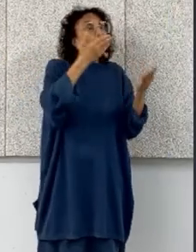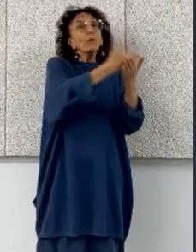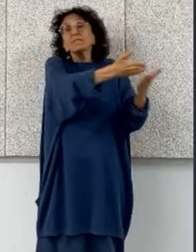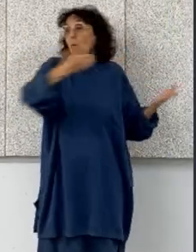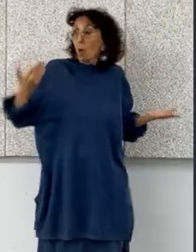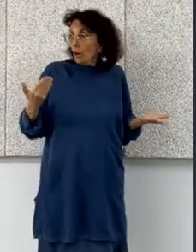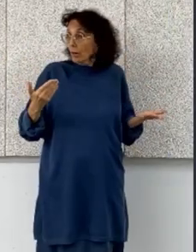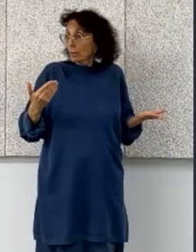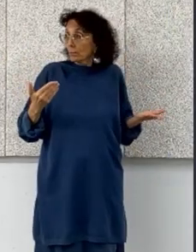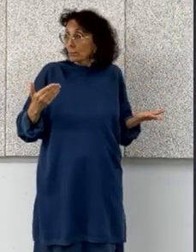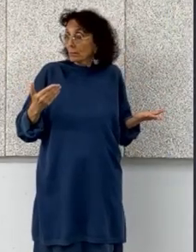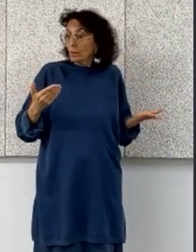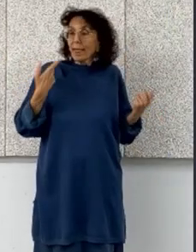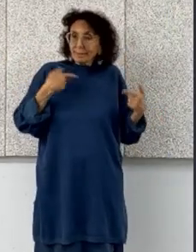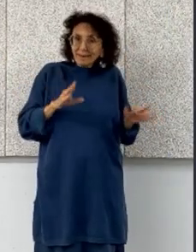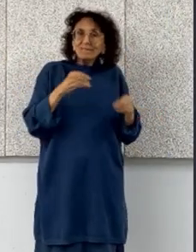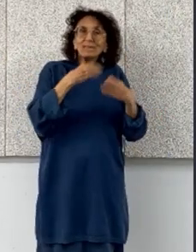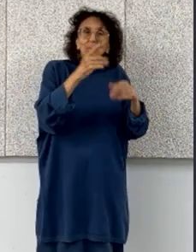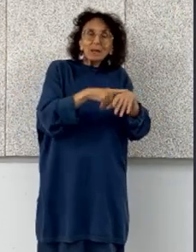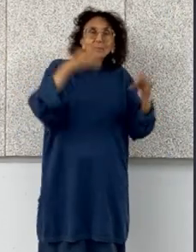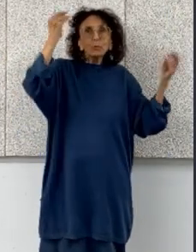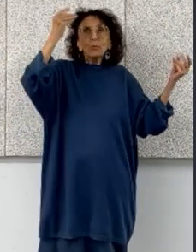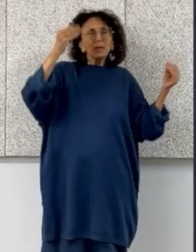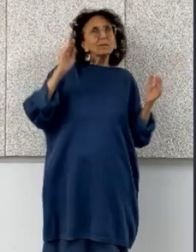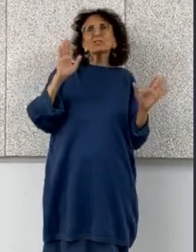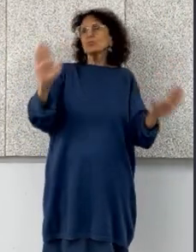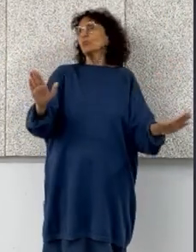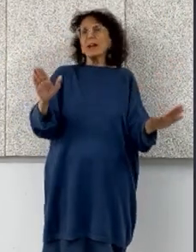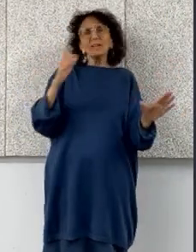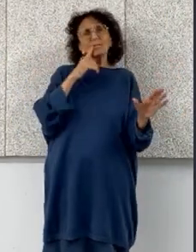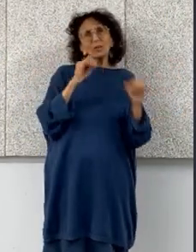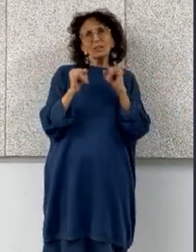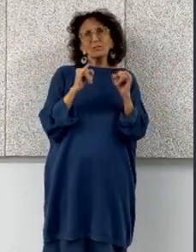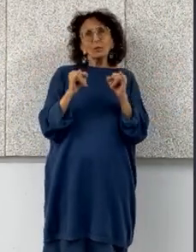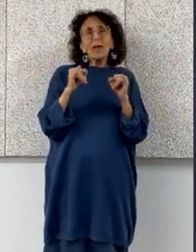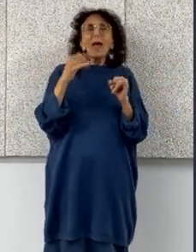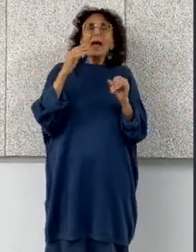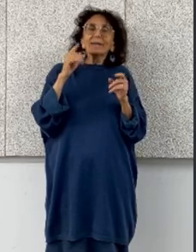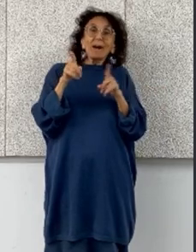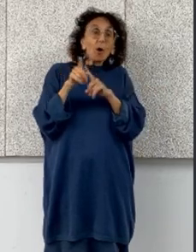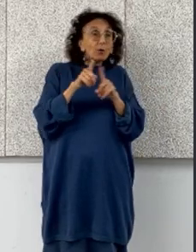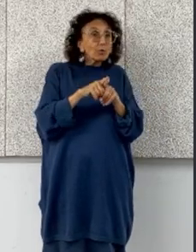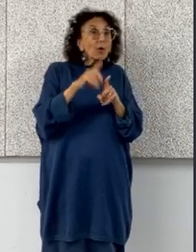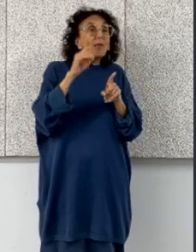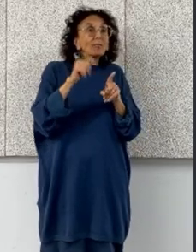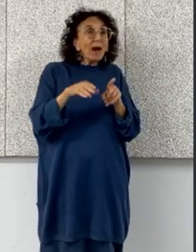a great step from their point of view, and it builds trust early on.